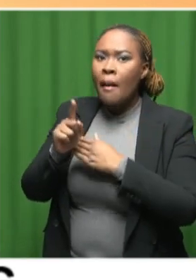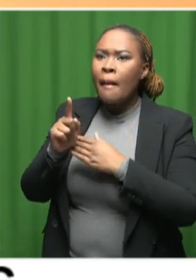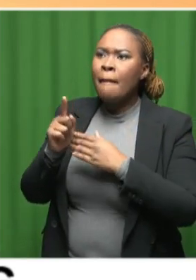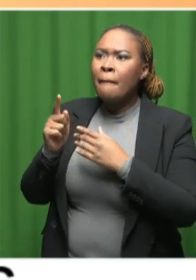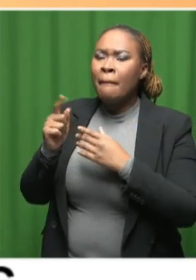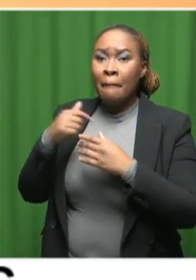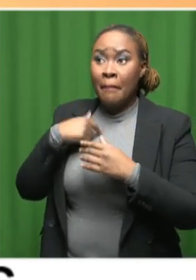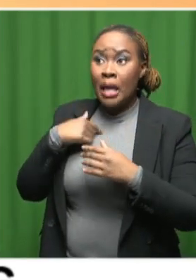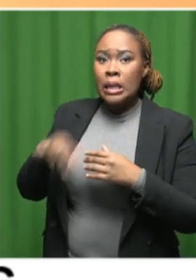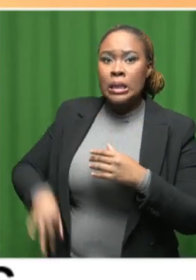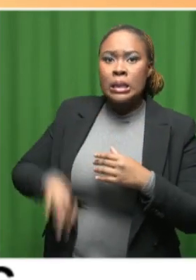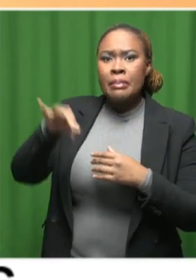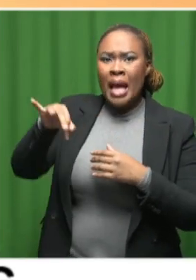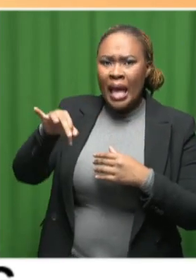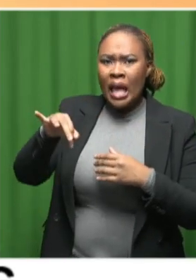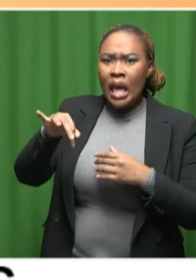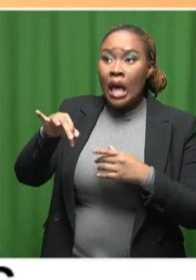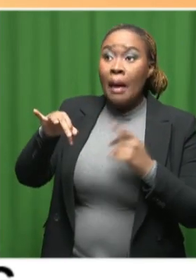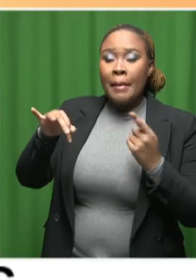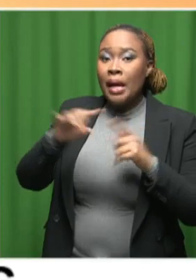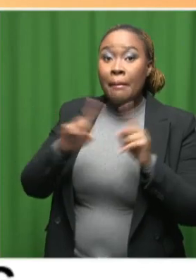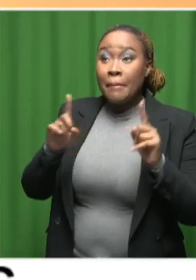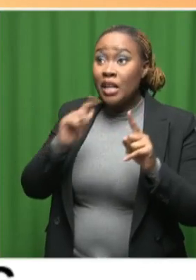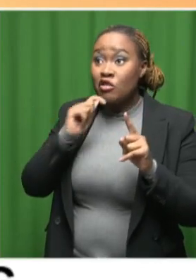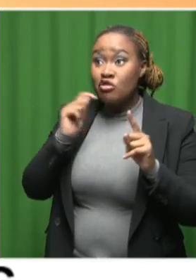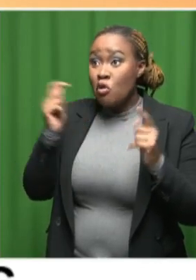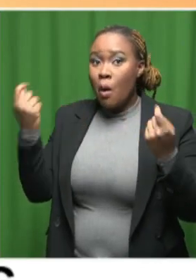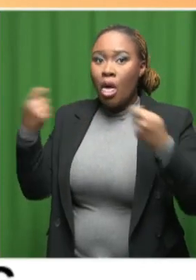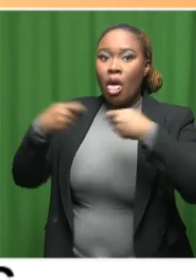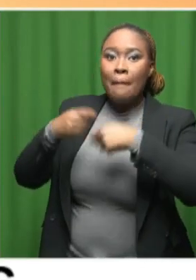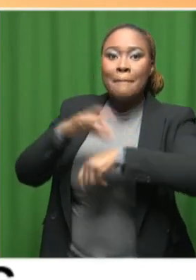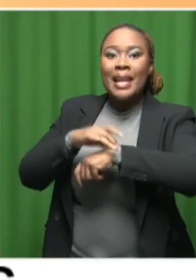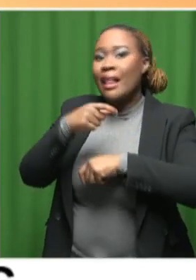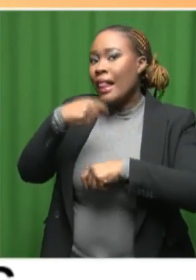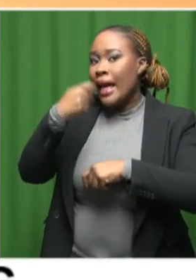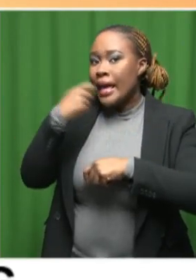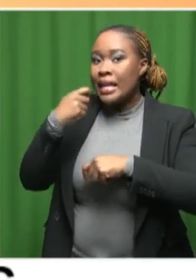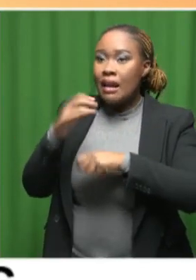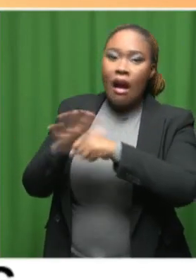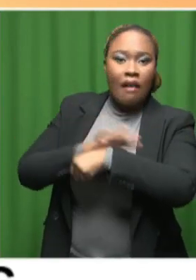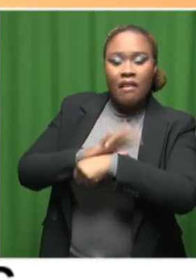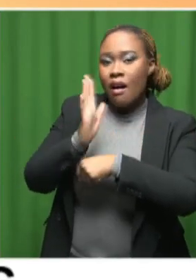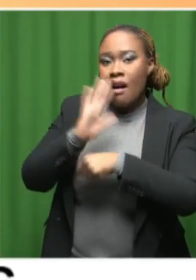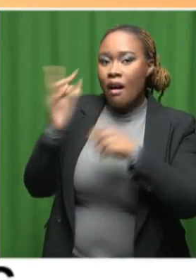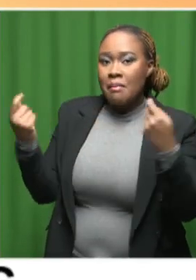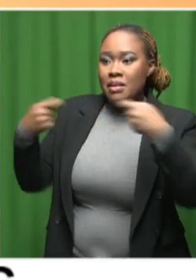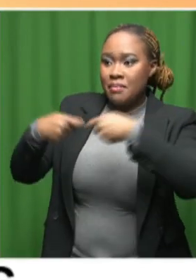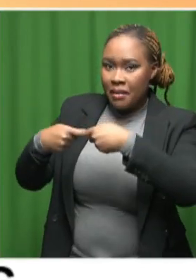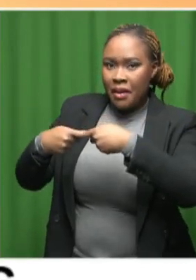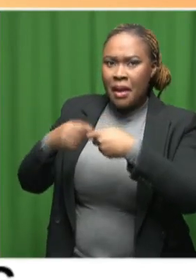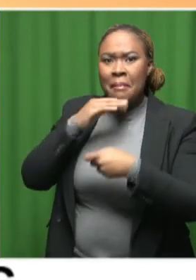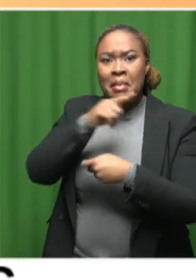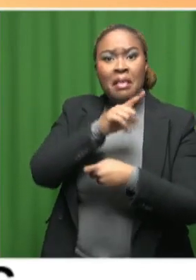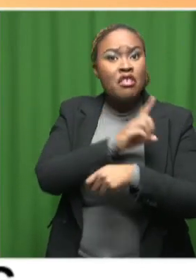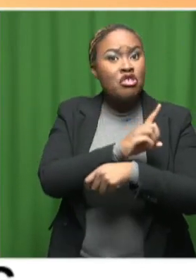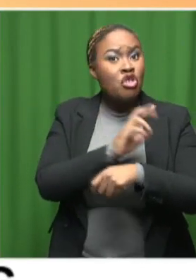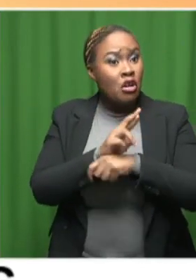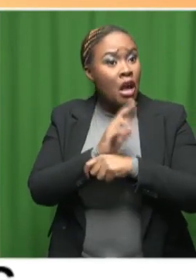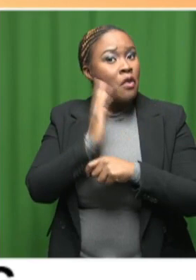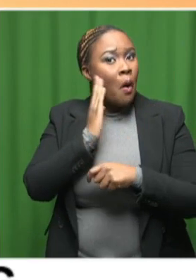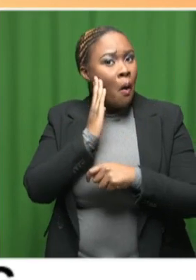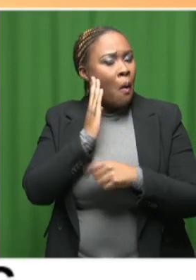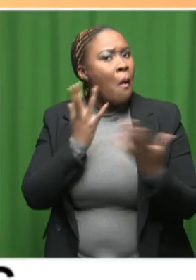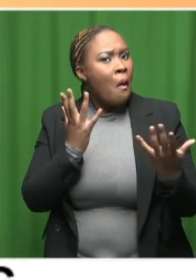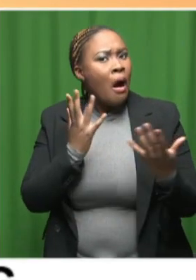Now, if the doctor were potentially aware of a better drug to choose to eliminate that kind of co-payment, that's also a form of an